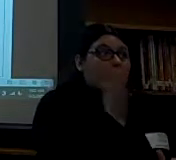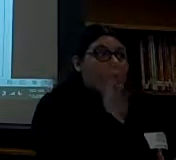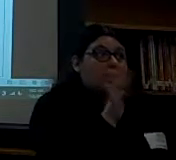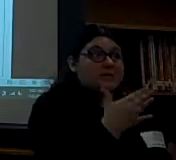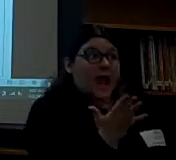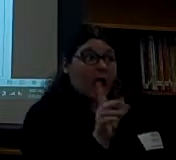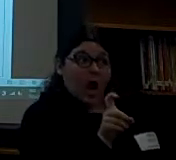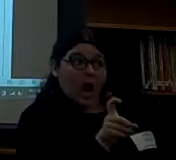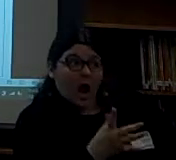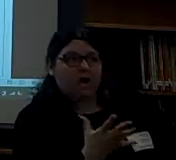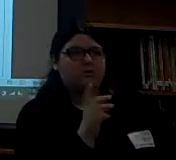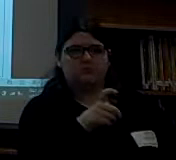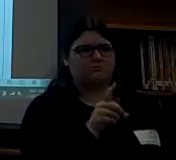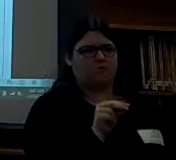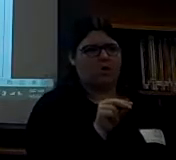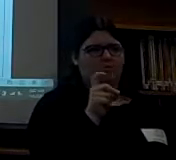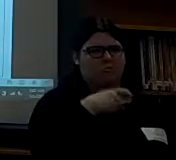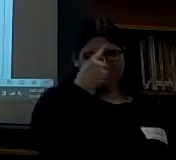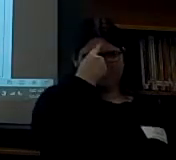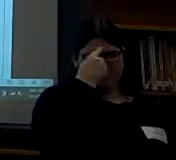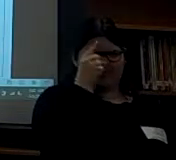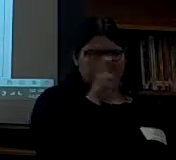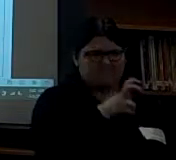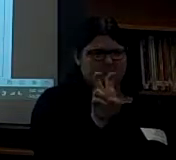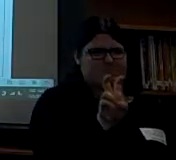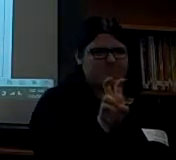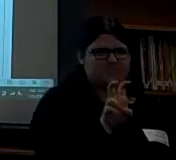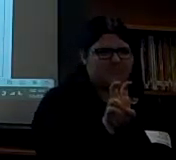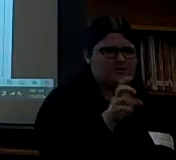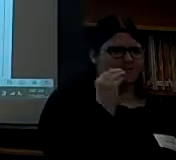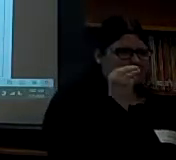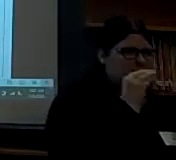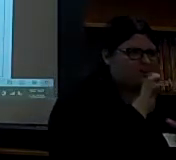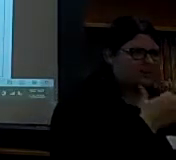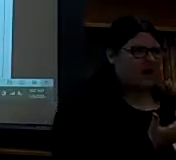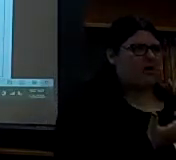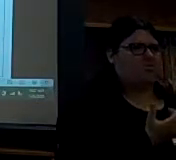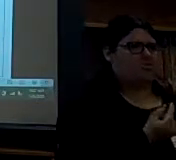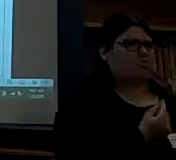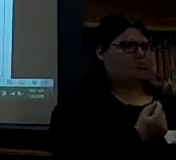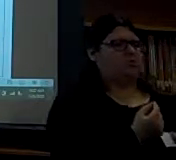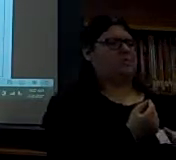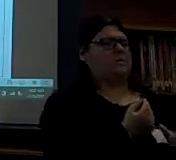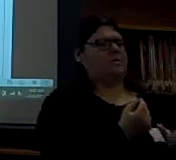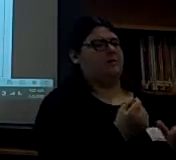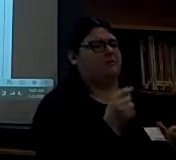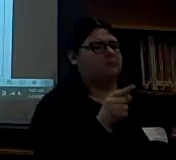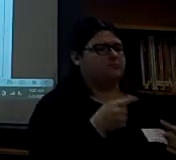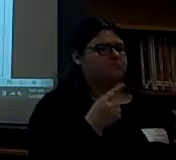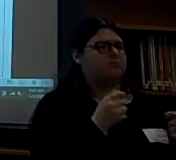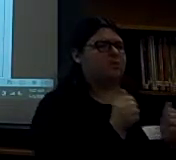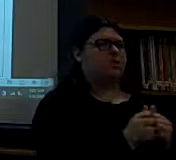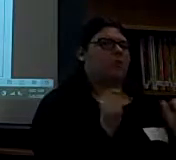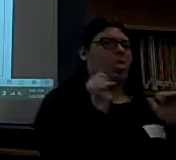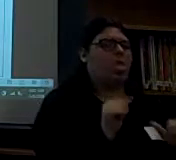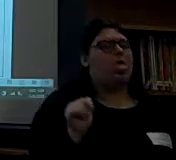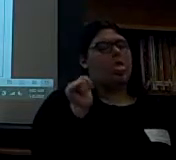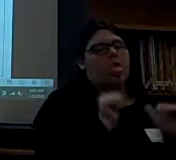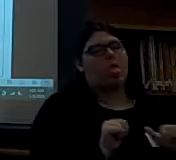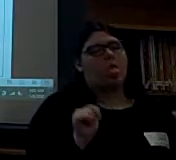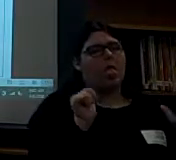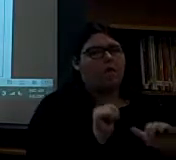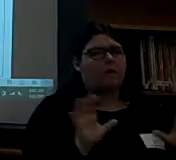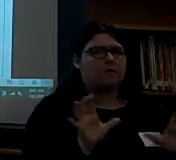Our brains need that transition. So we teach kids how to do this. We teach them how to deal with monotonous tasks like homework and